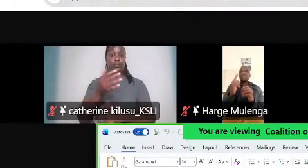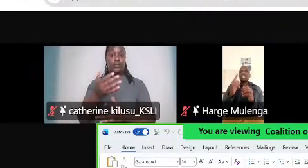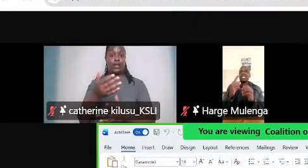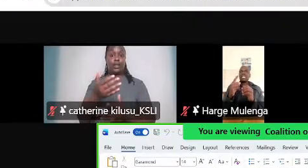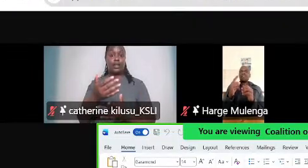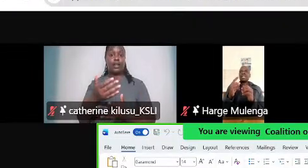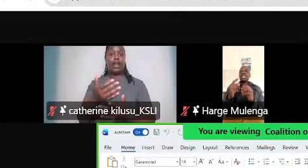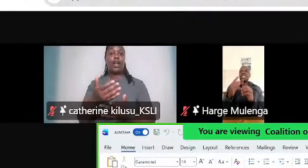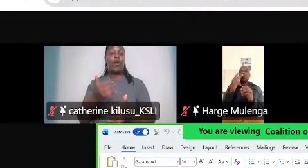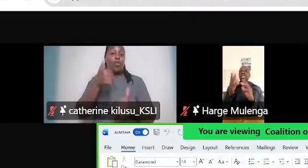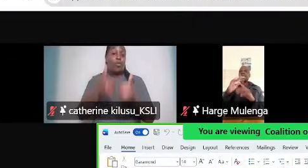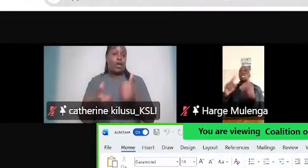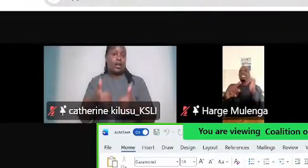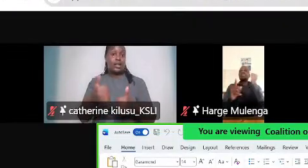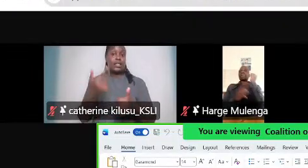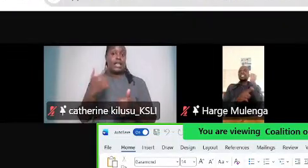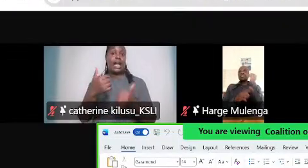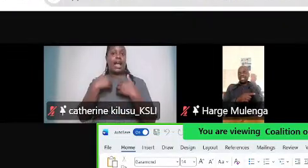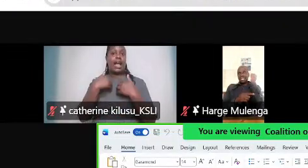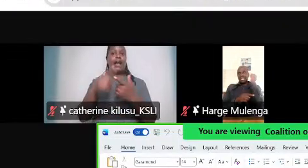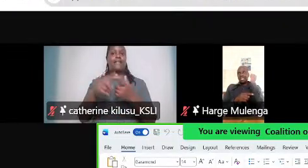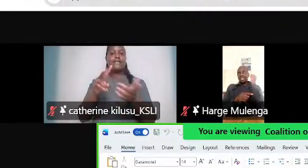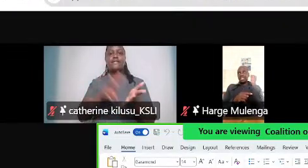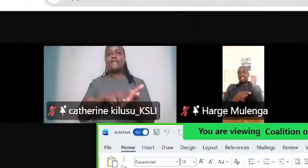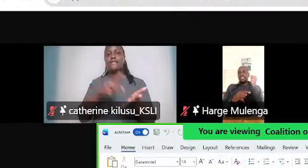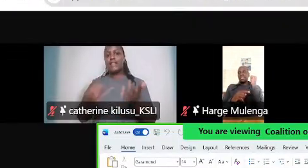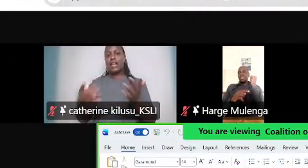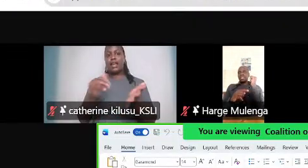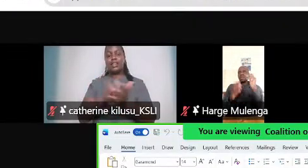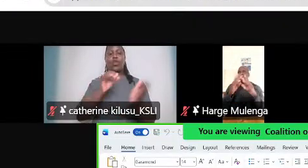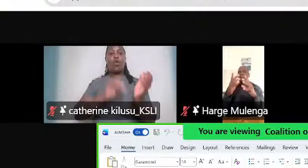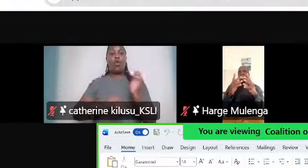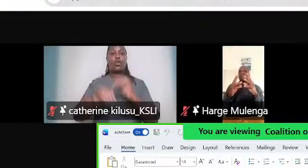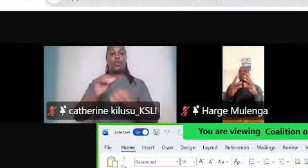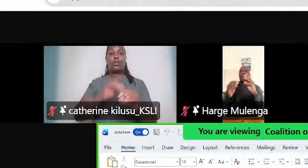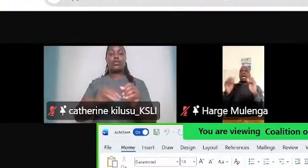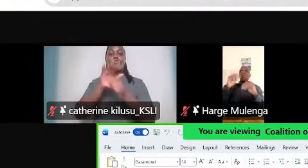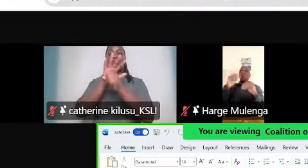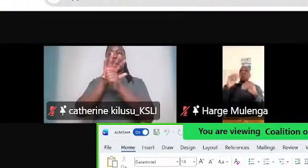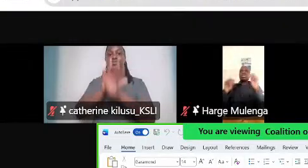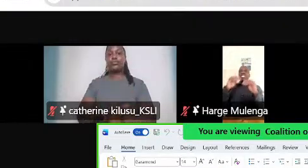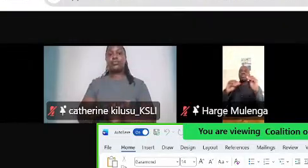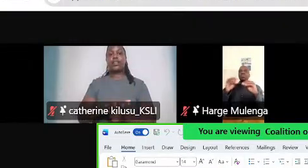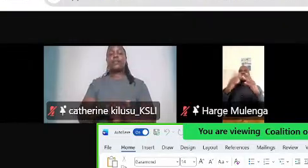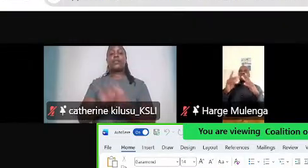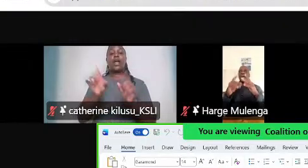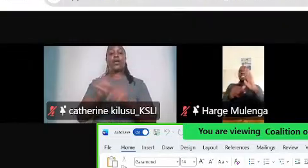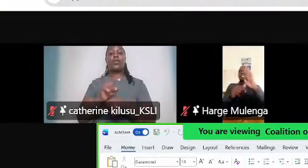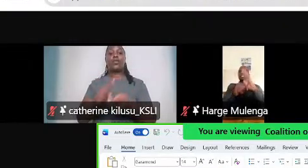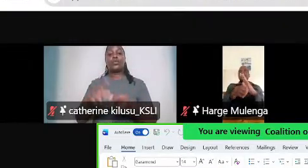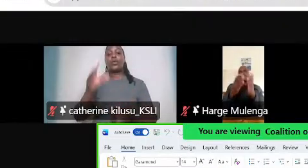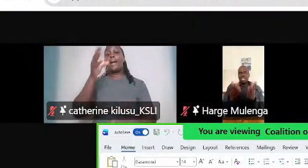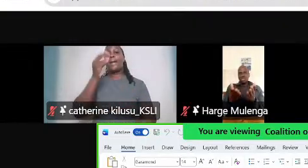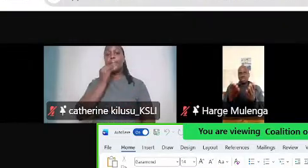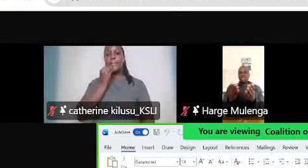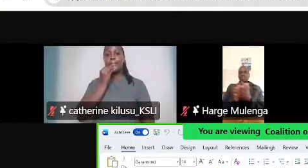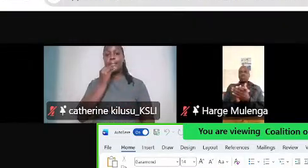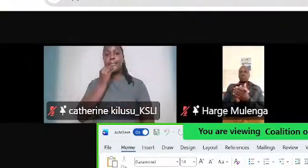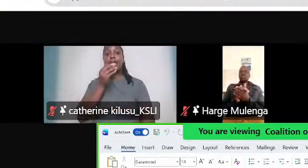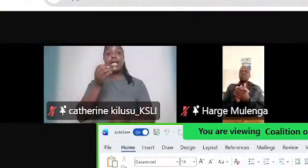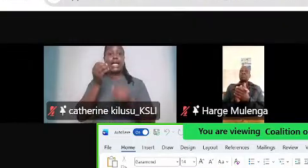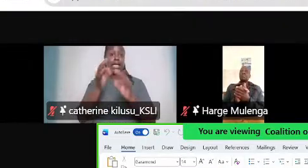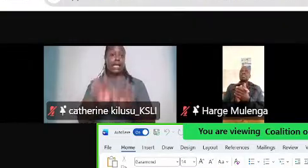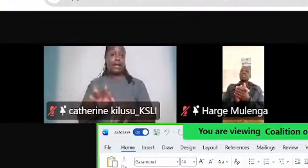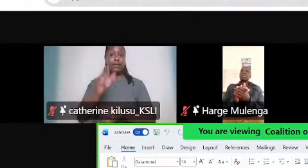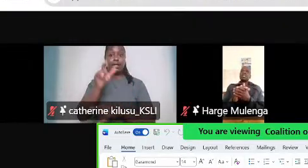witchcraft, moral failure, which contributes to discrimination and silence among mental health. If someone